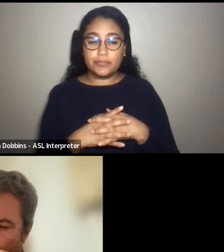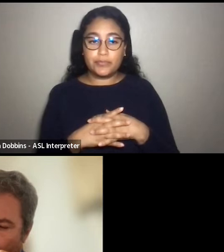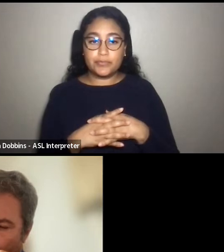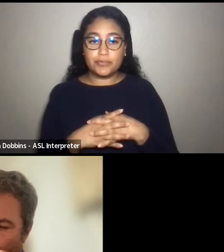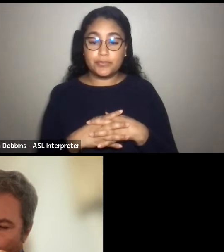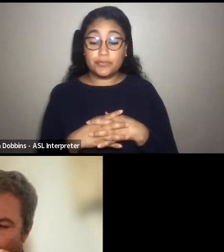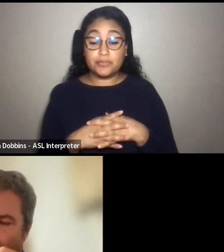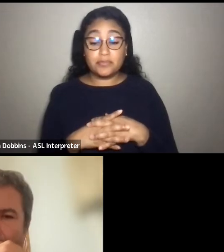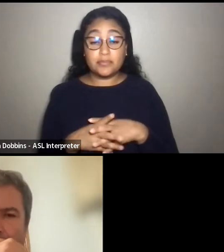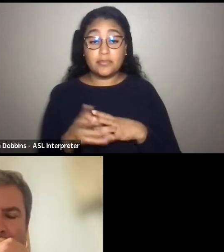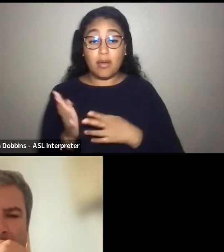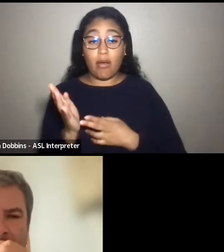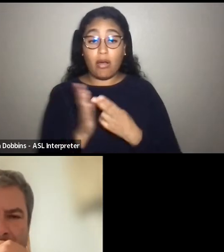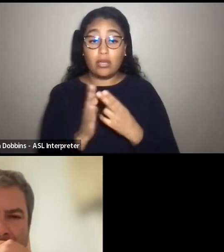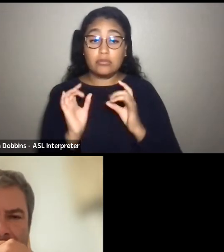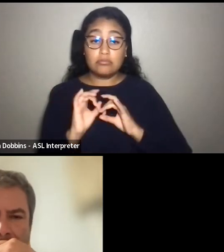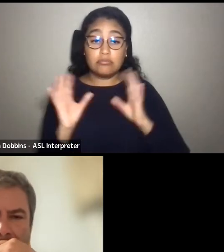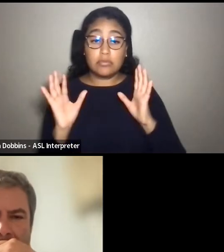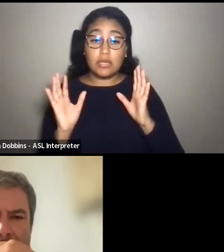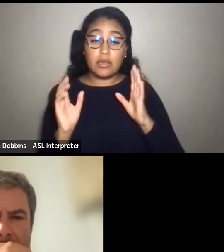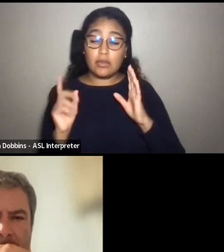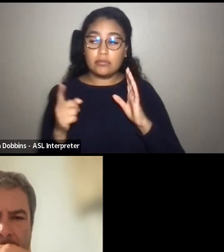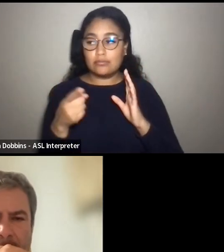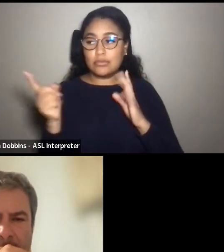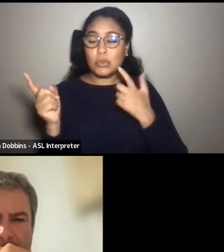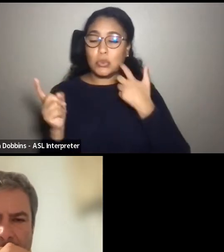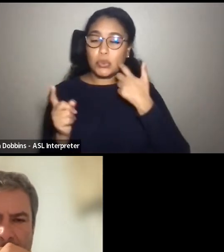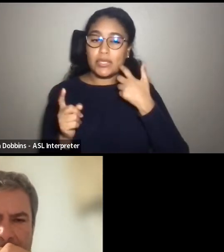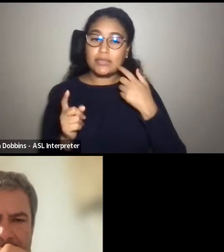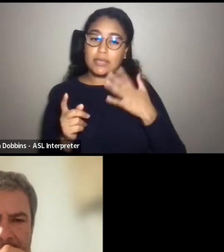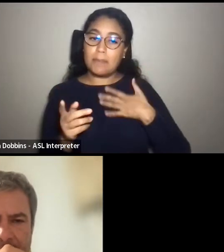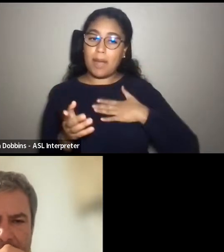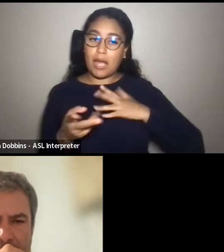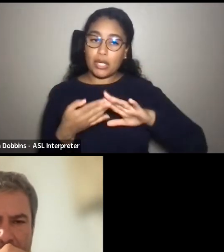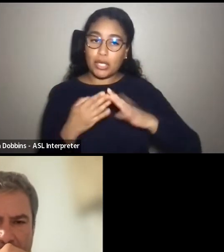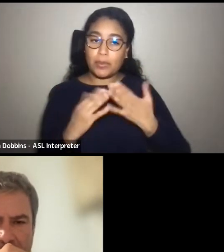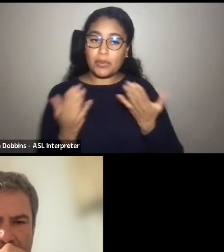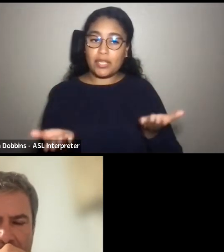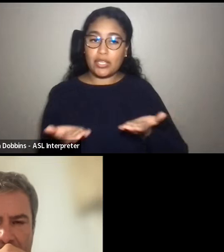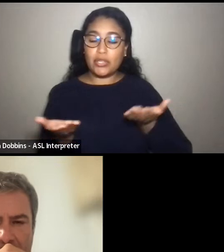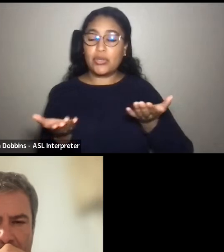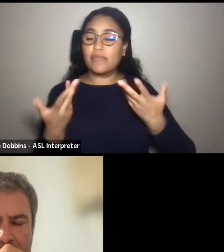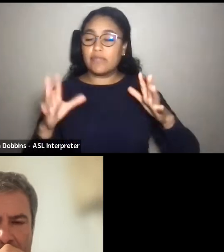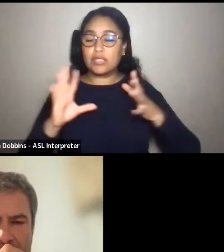utter devastation, as has been expressed by many of my community here today.